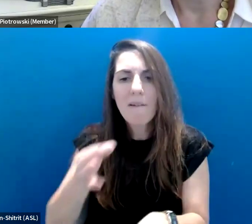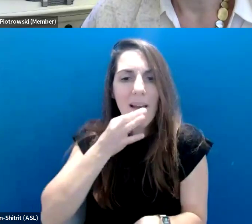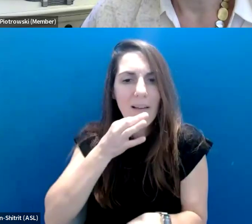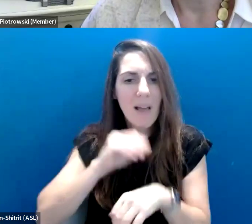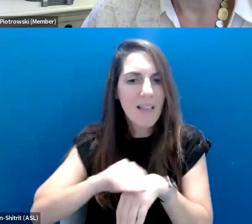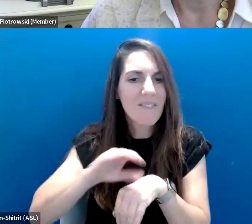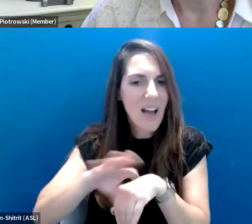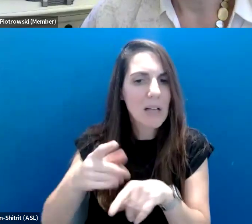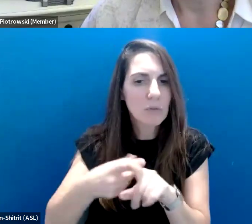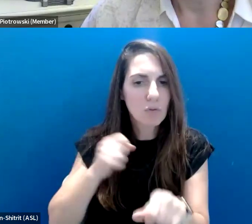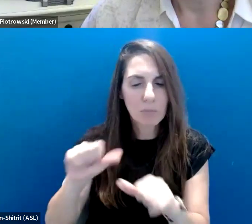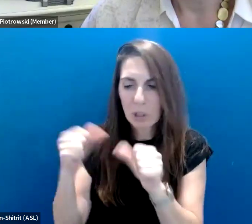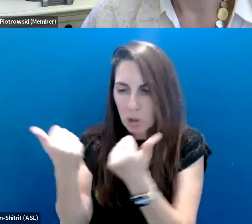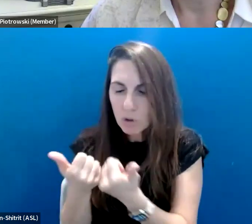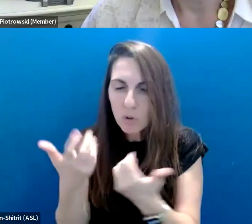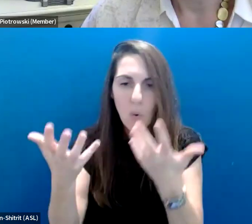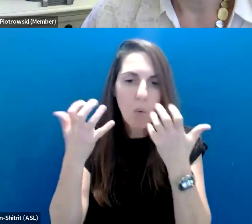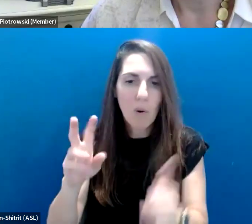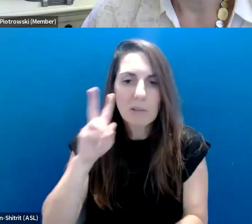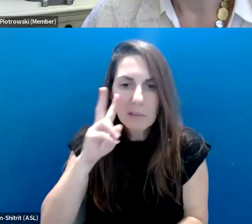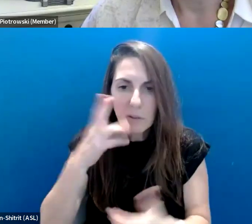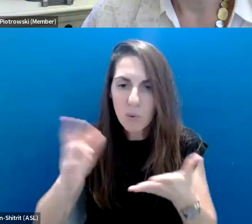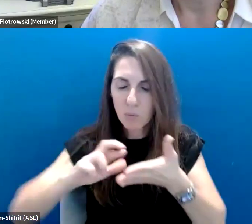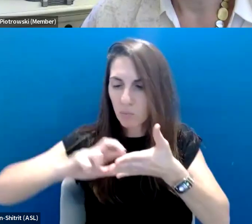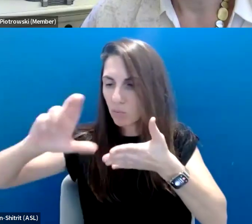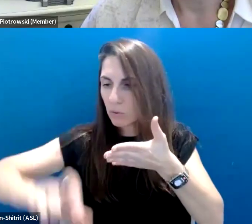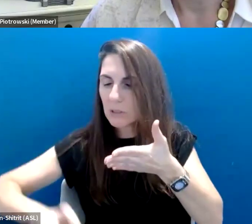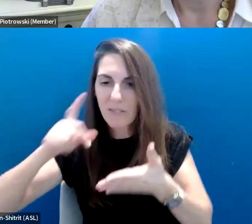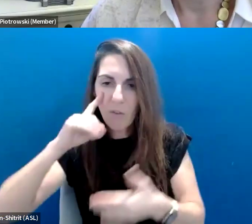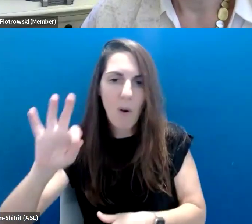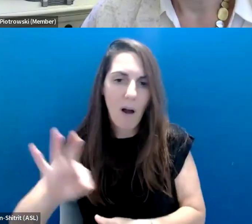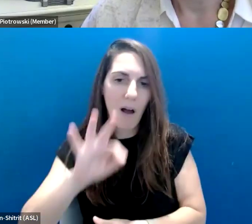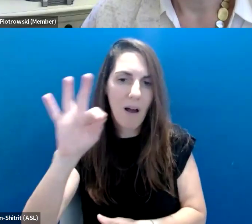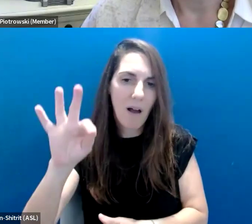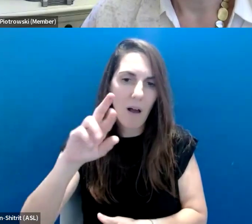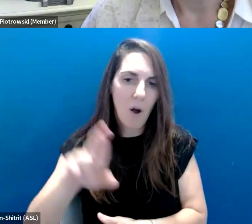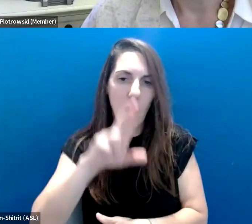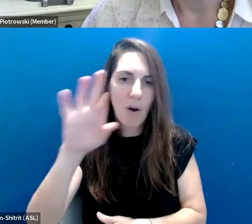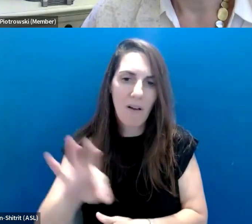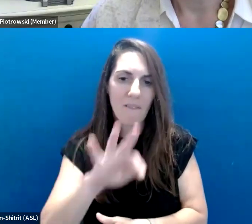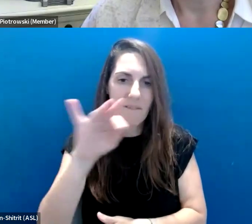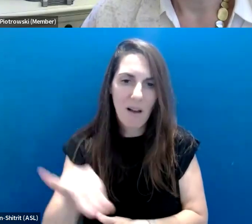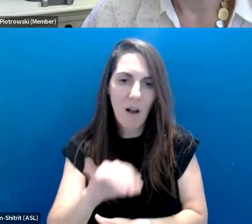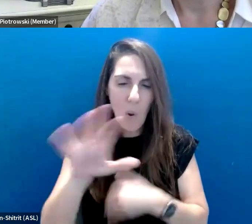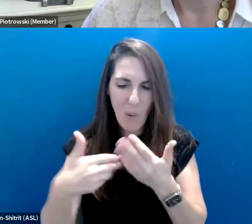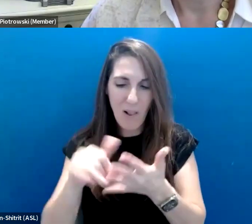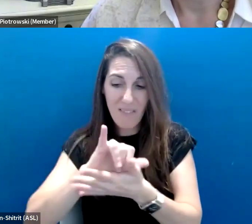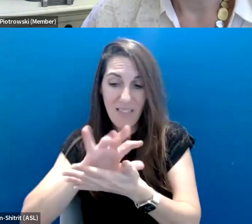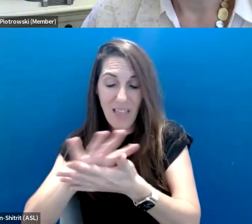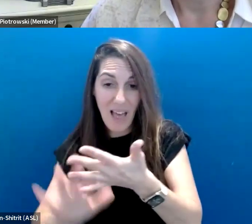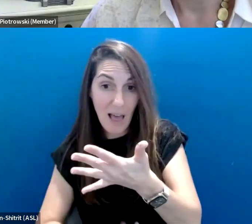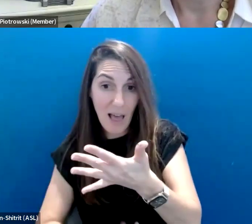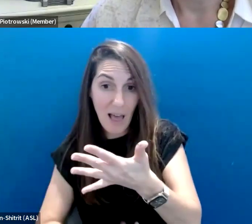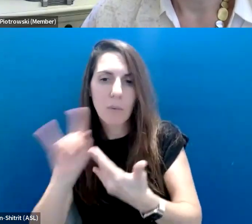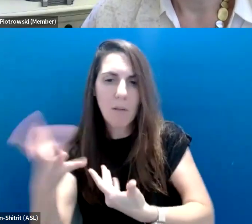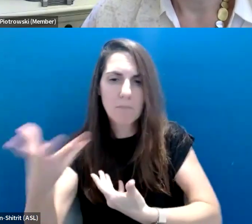agencies, wants to see the results of the RFI or other things, all of that is within your purview to